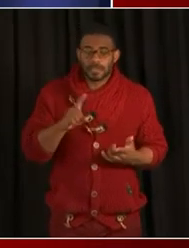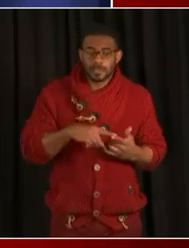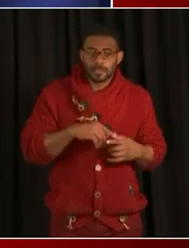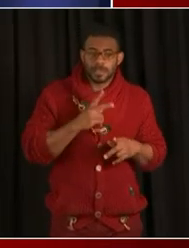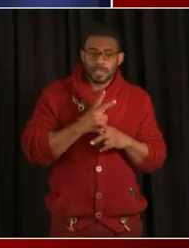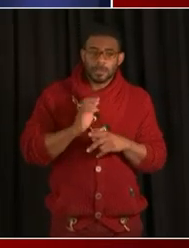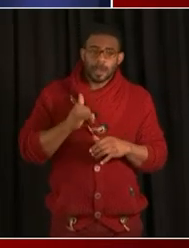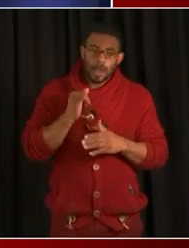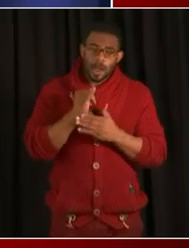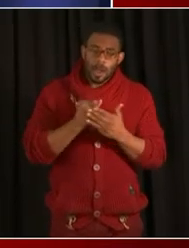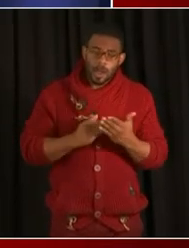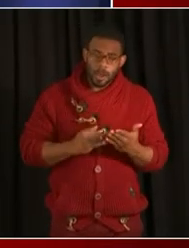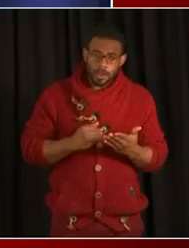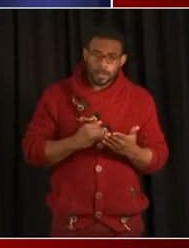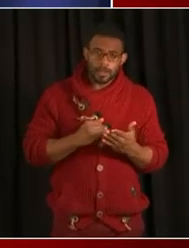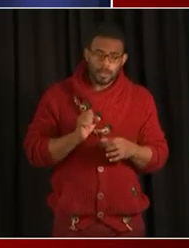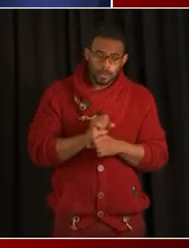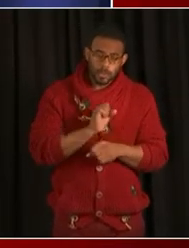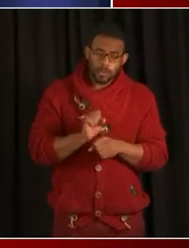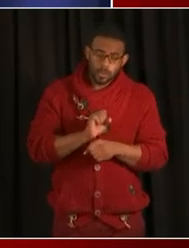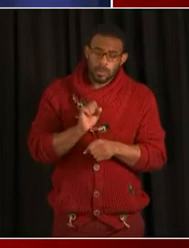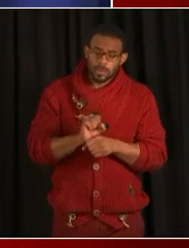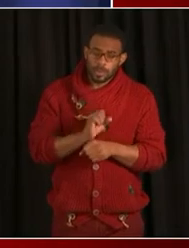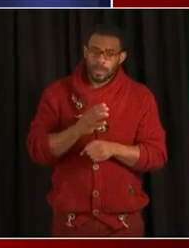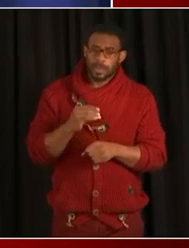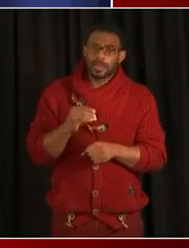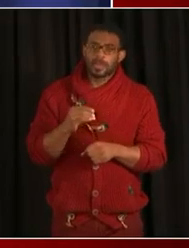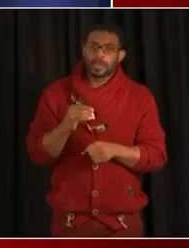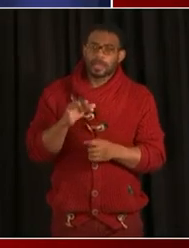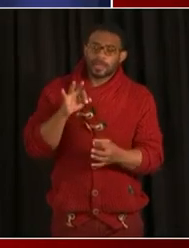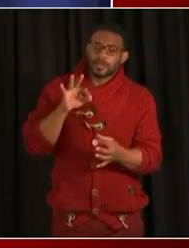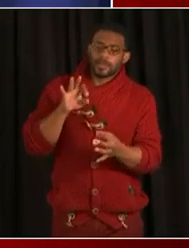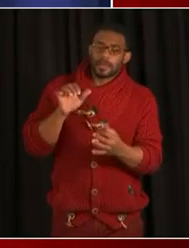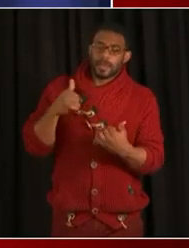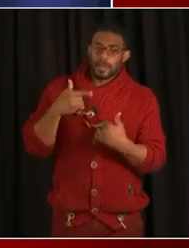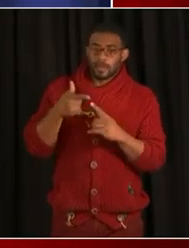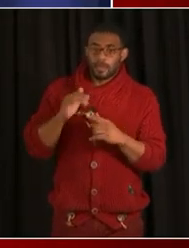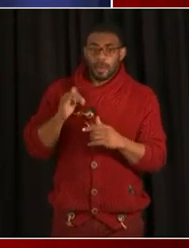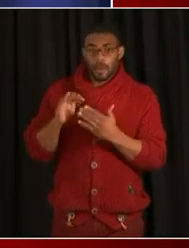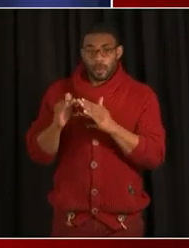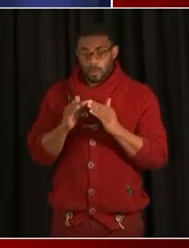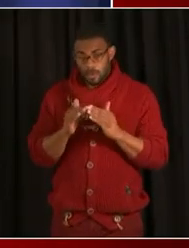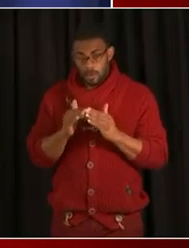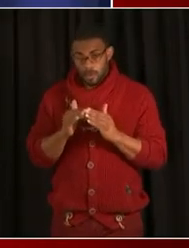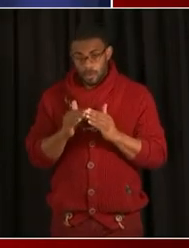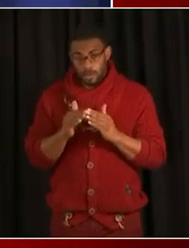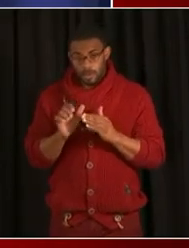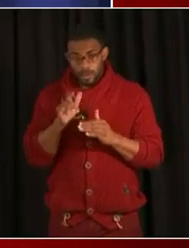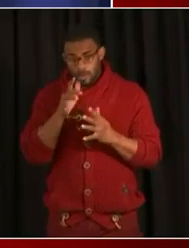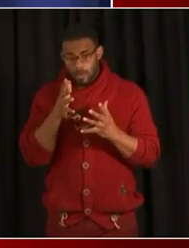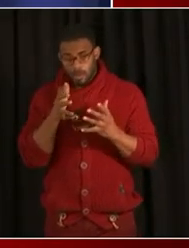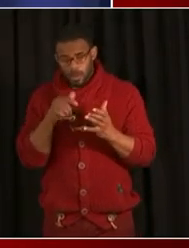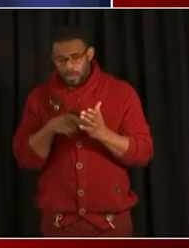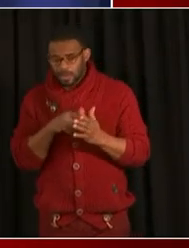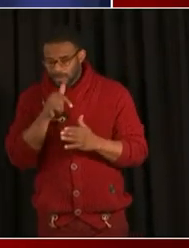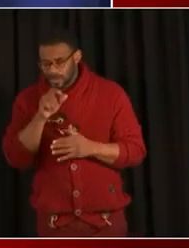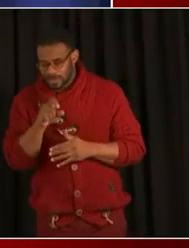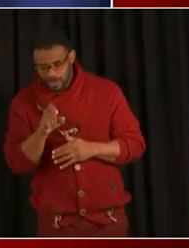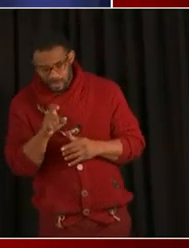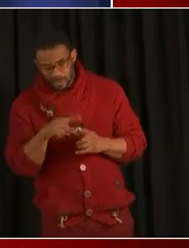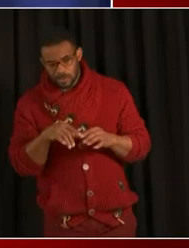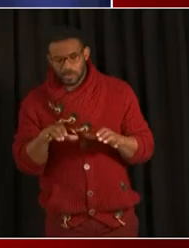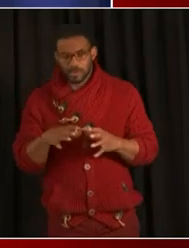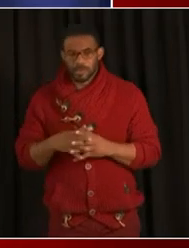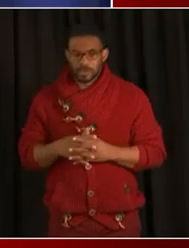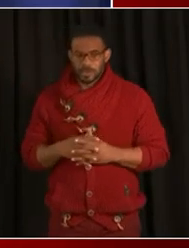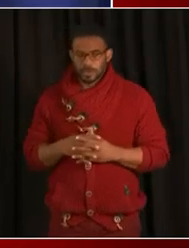need to keep our artists working and the feedback we had from our community that they really wanted this, that it was necessary